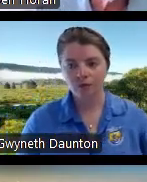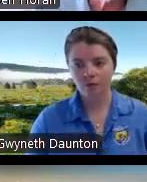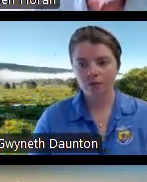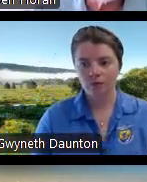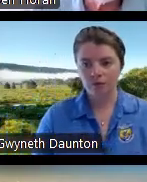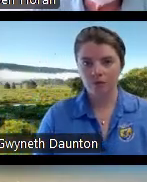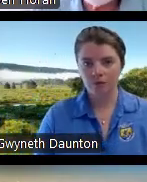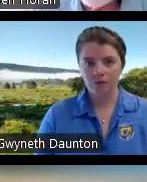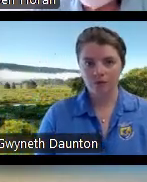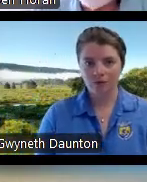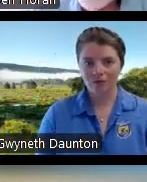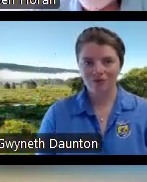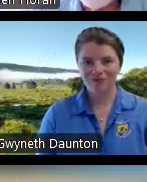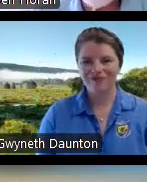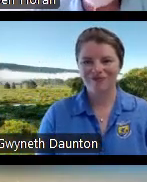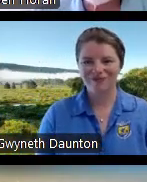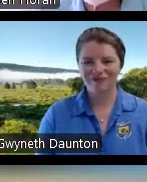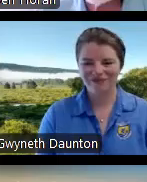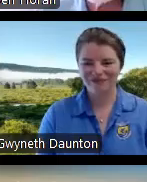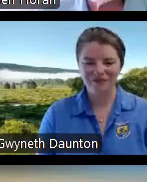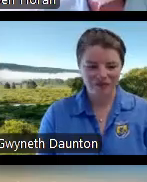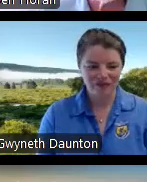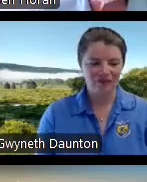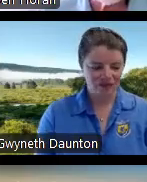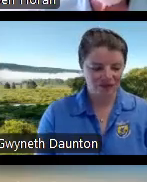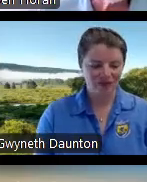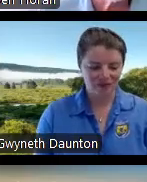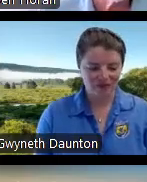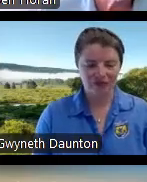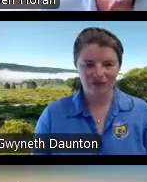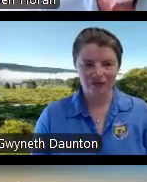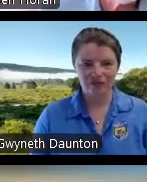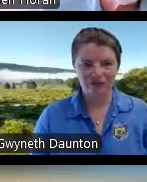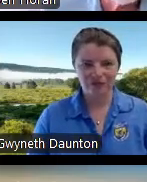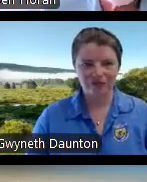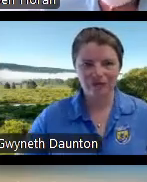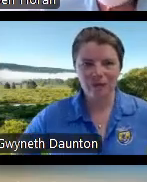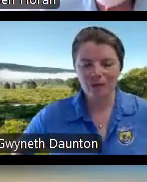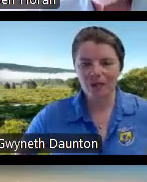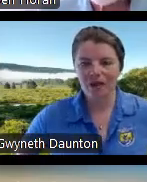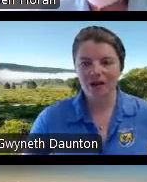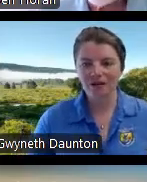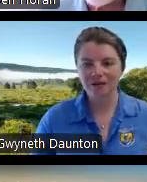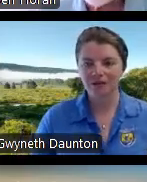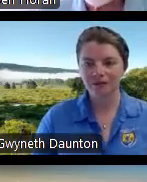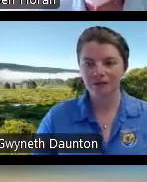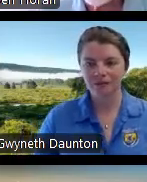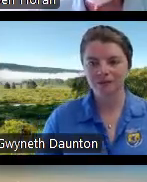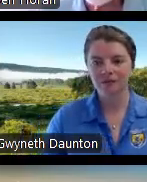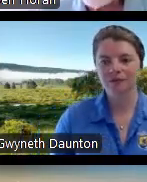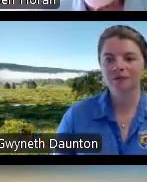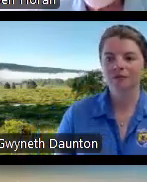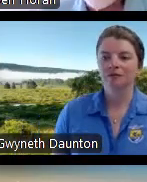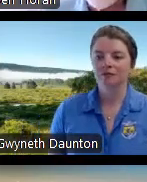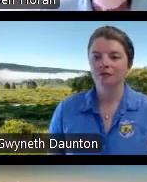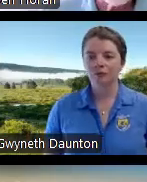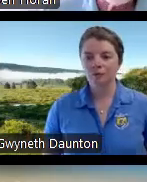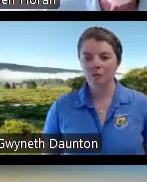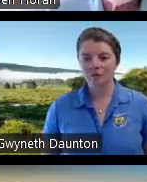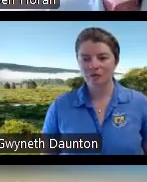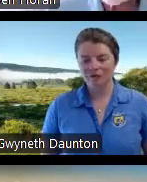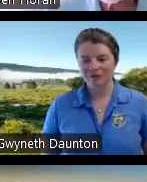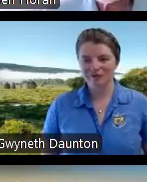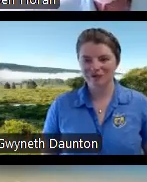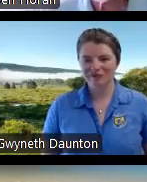All right, I see it is 12 o'clock, and so hopefully the folks I see in the participant group are here for